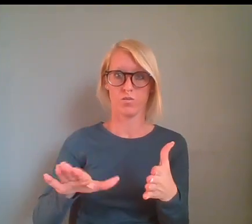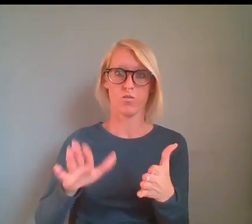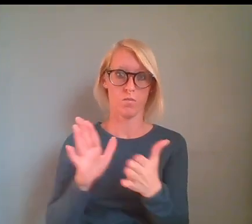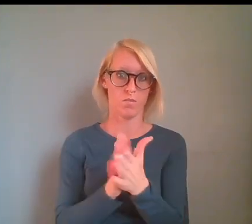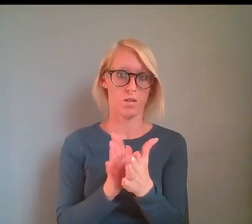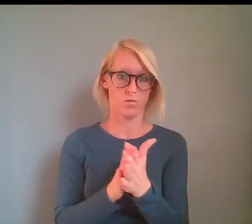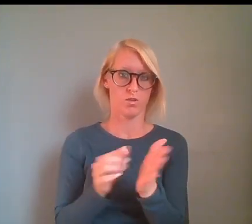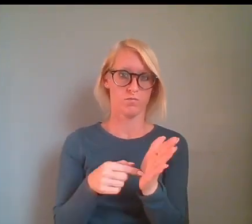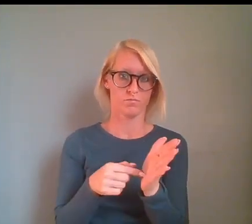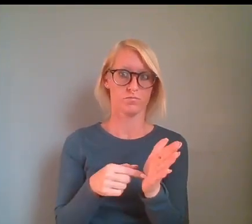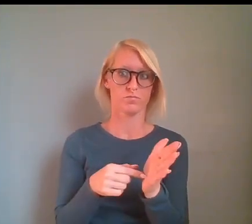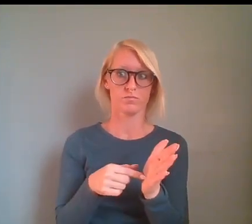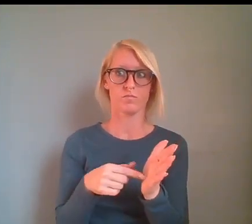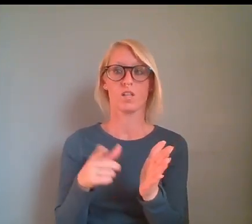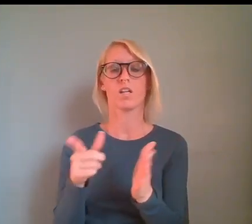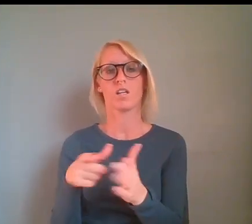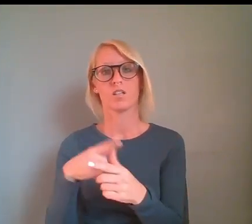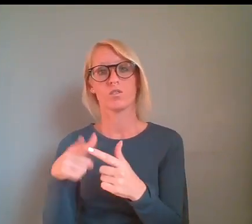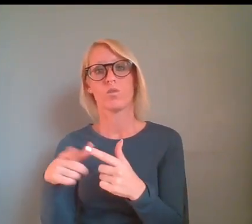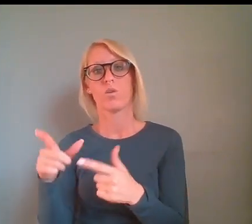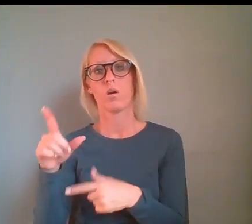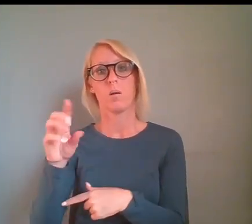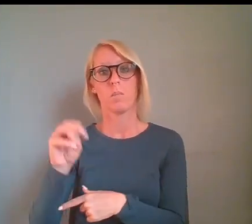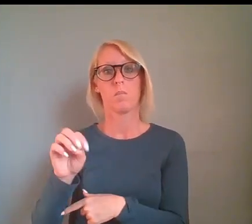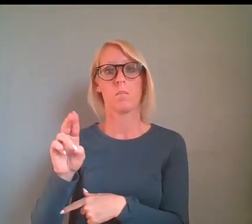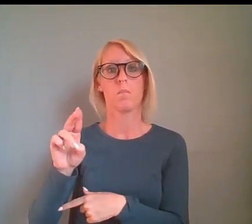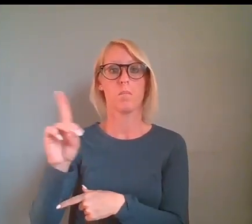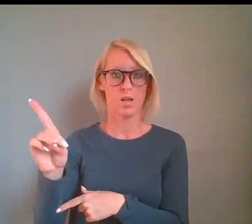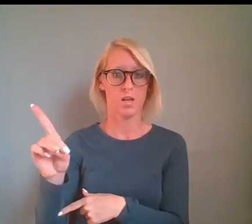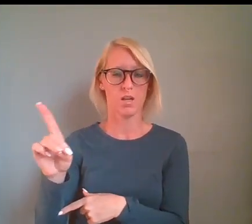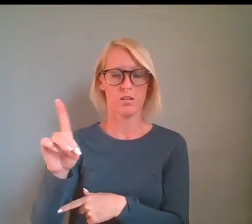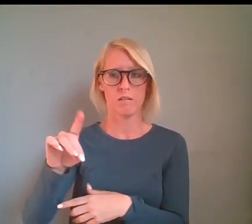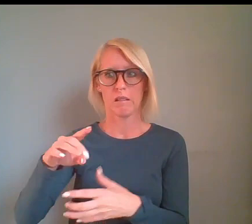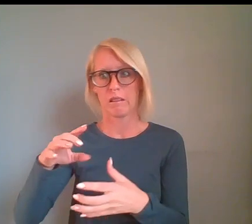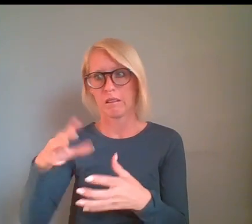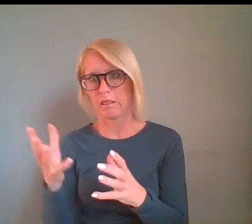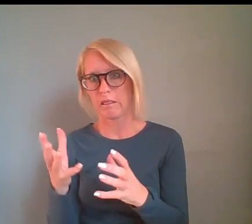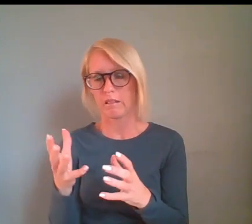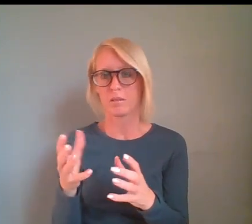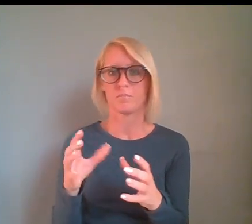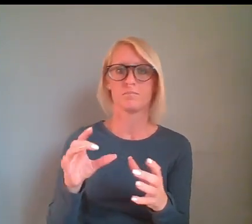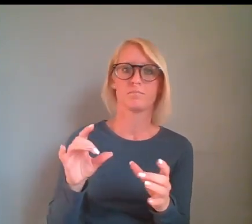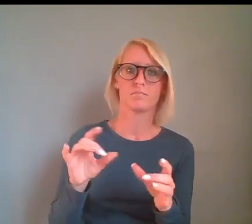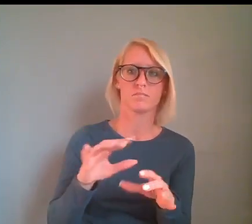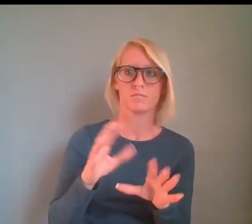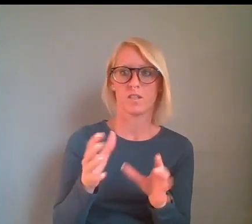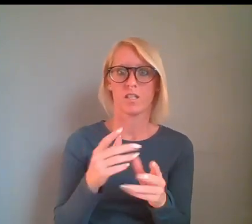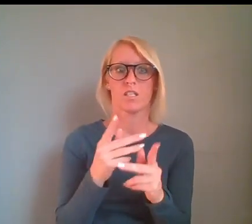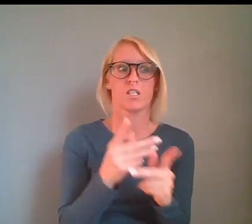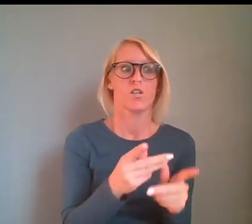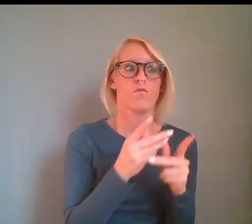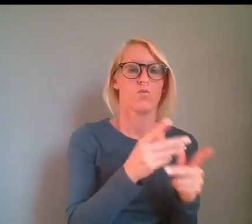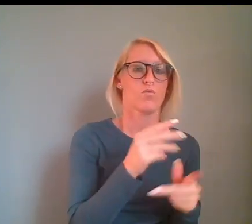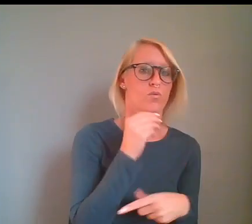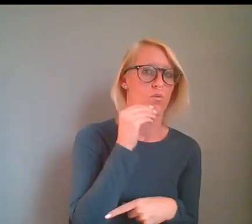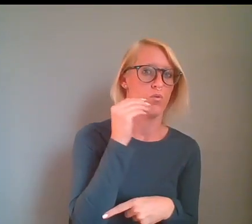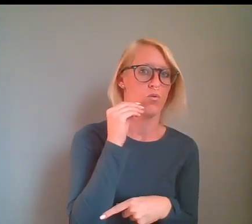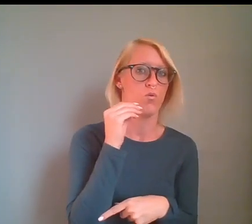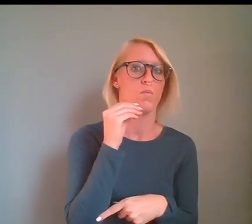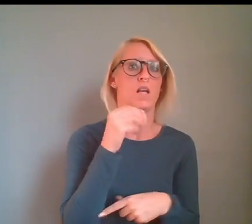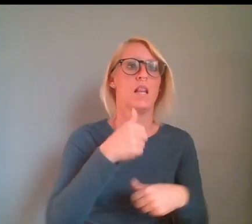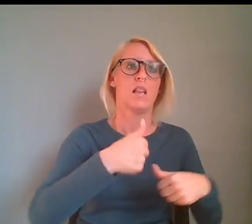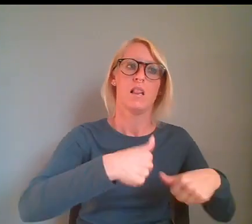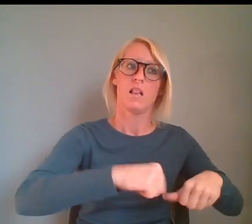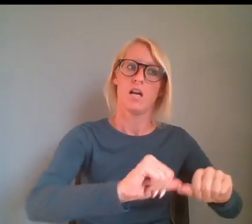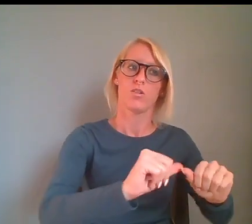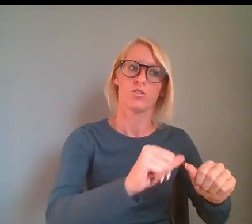covered with sheetrock mud. It's going to be really sloppy. You're going to have to be careful when you get it home, but just let it dry, and